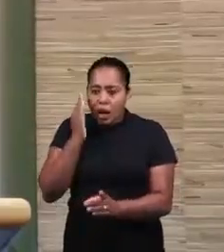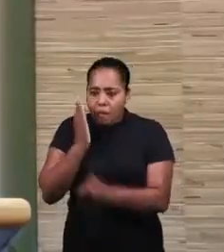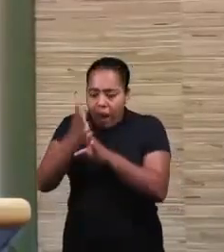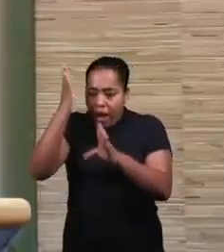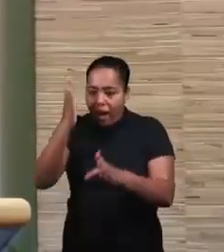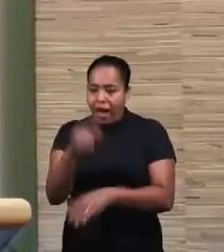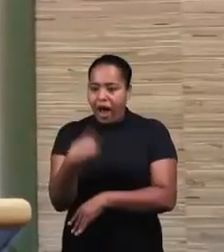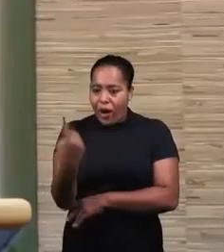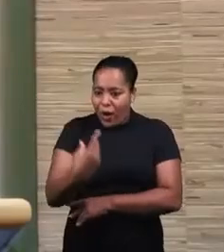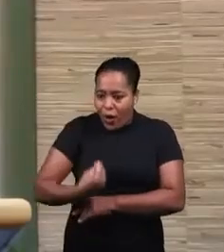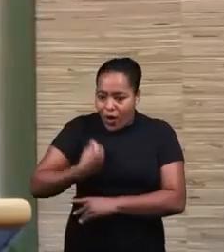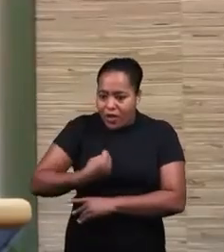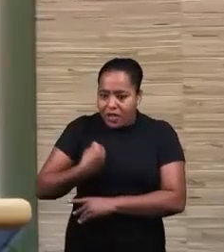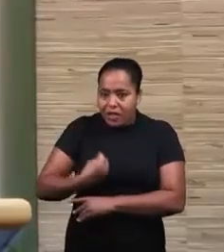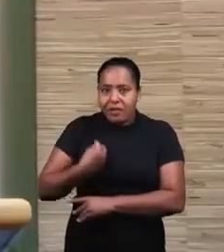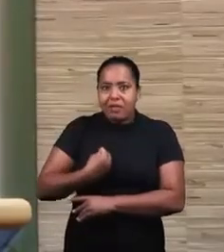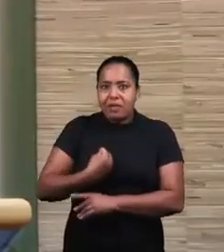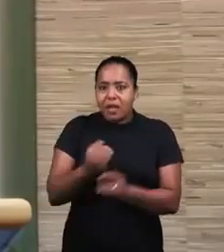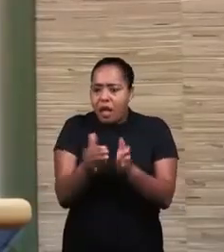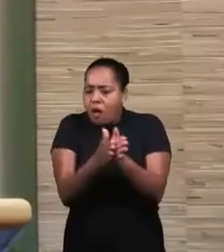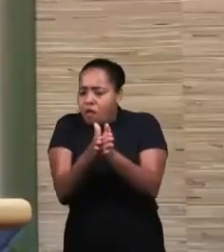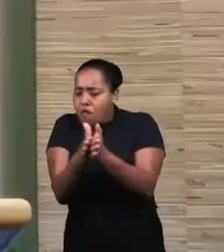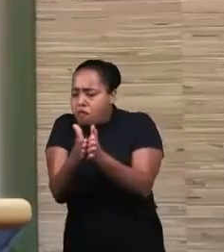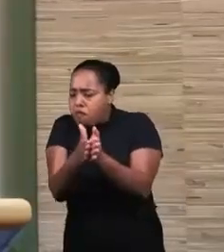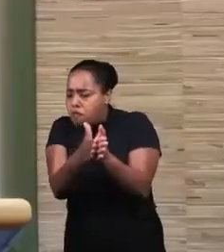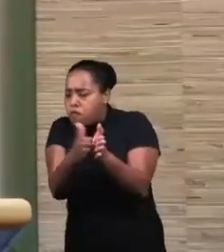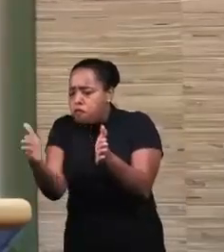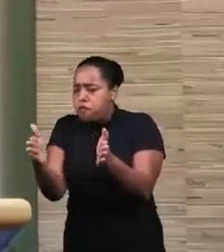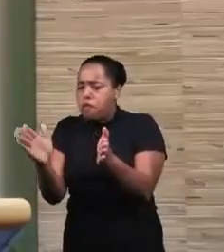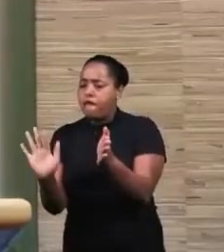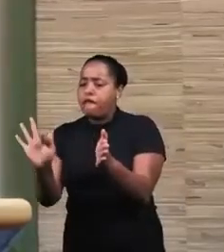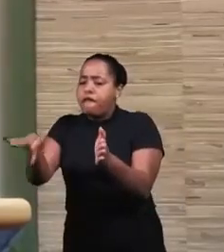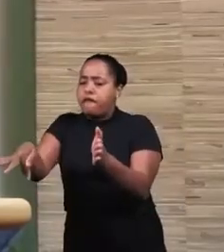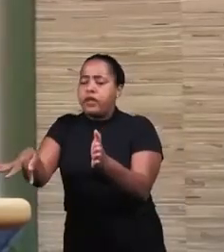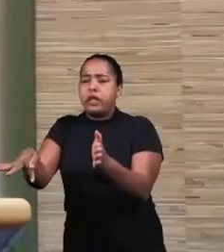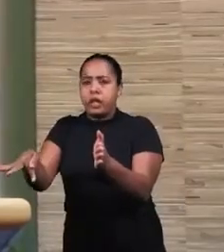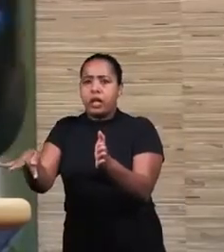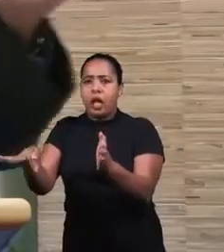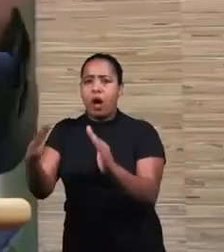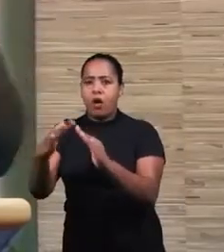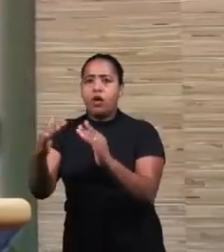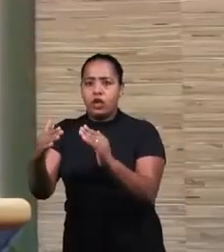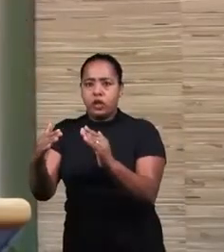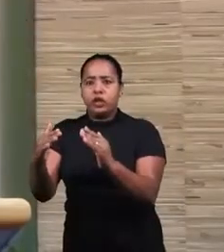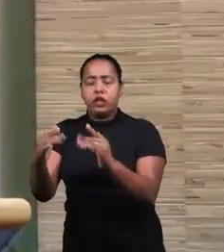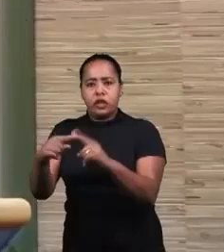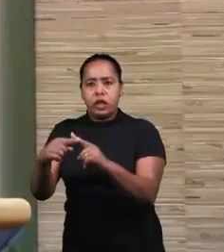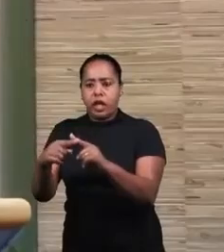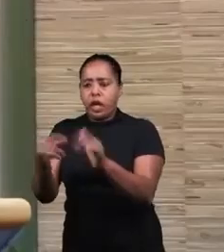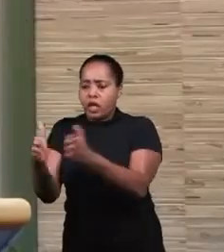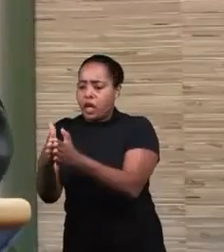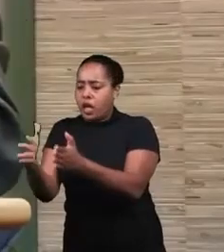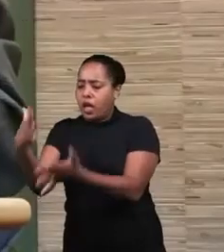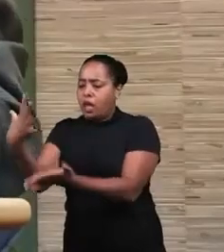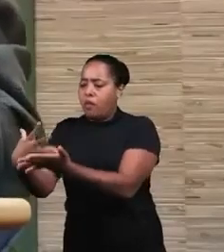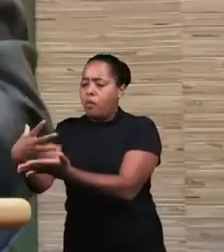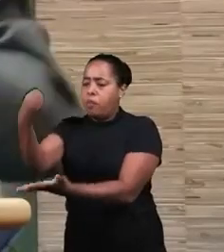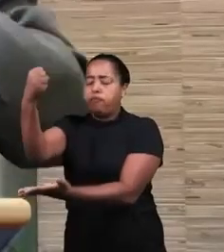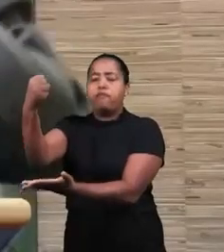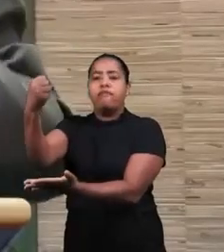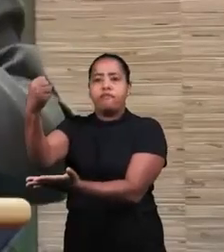our history, the history of our last days as church and the departure for